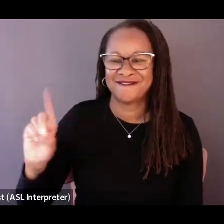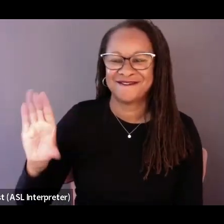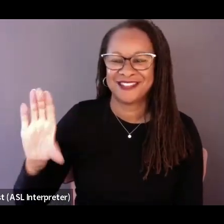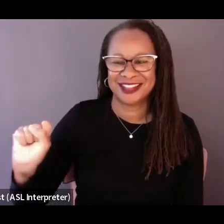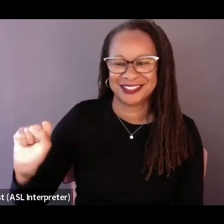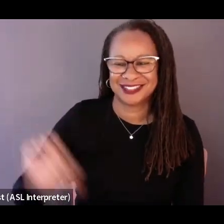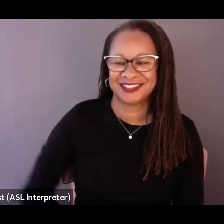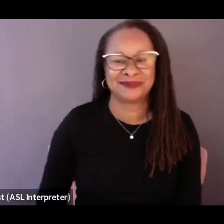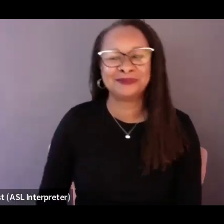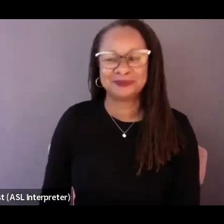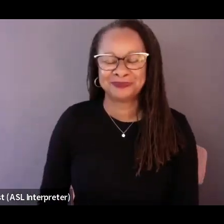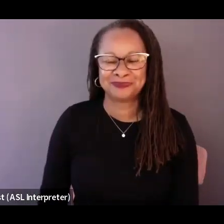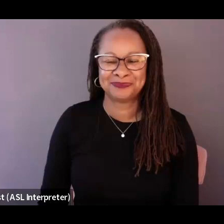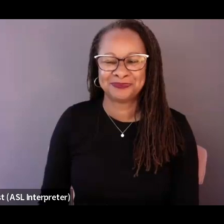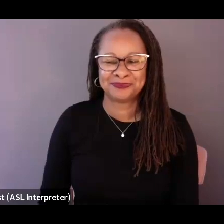www.documentary.org/FallDocs.